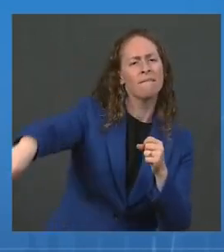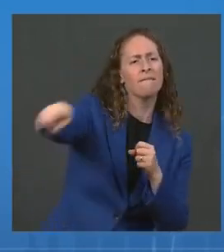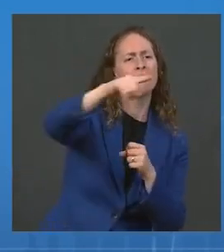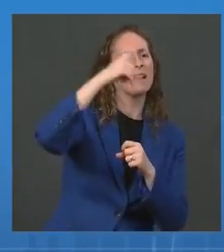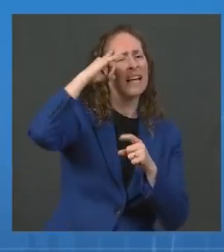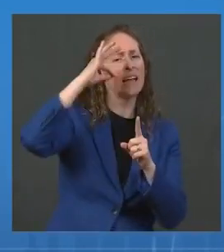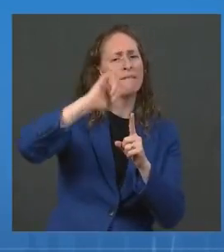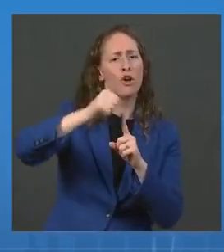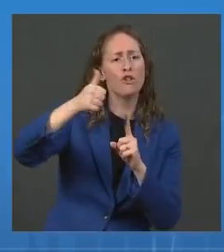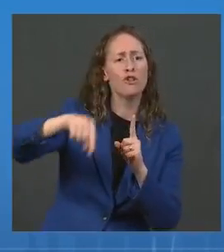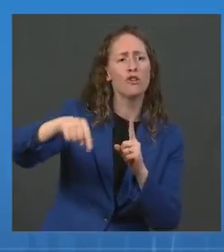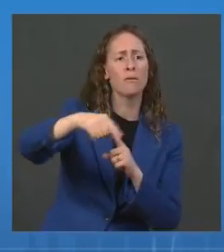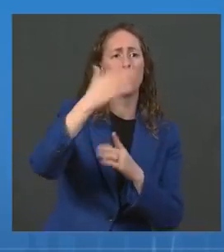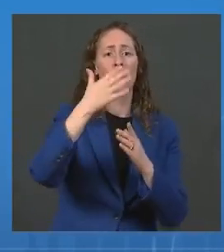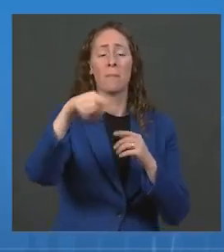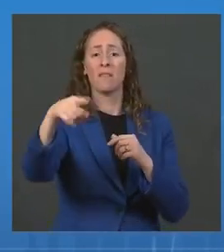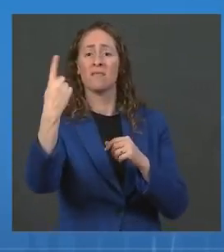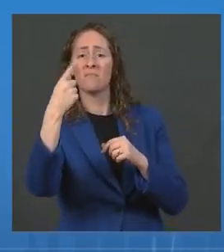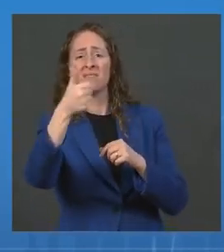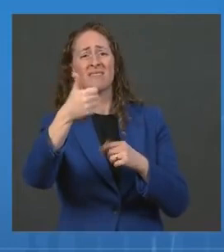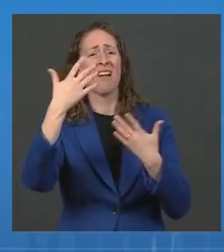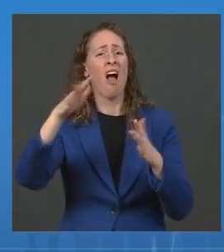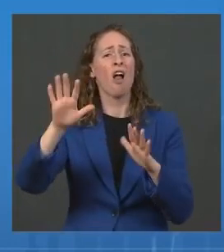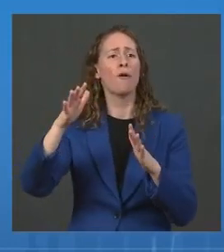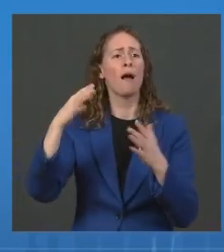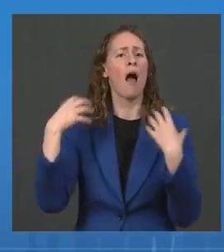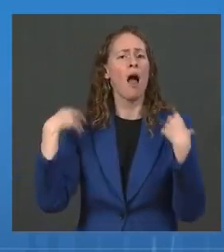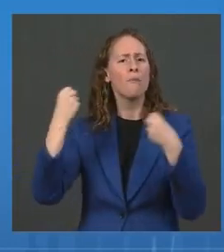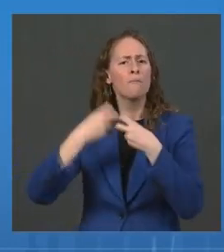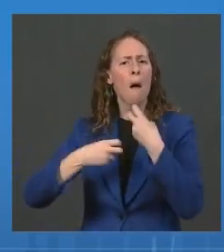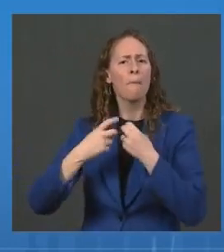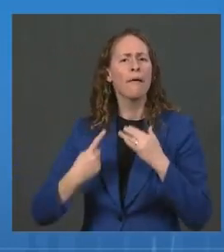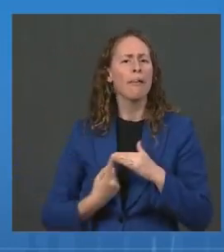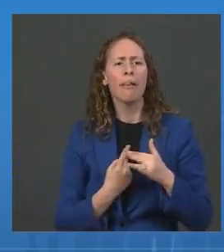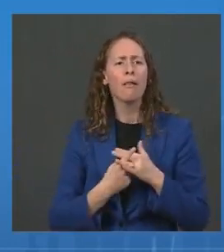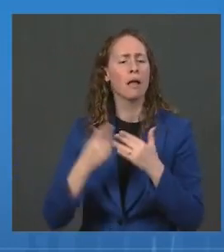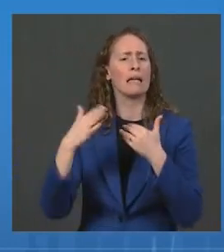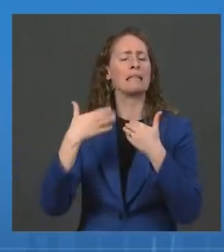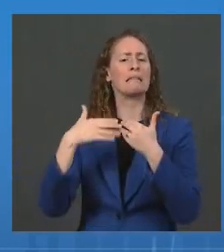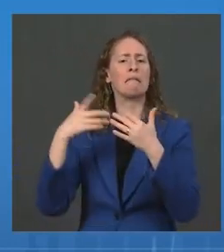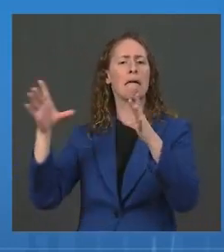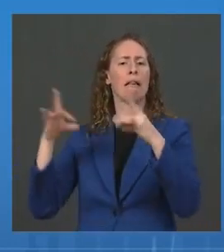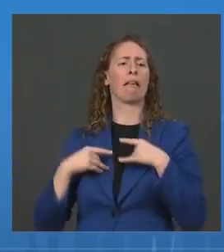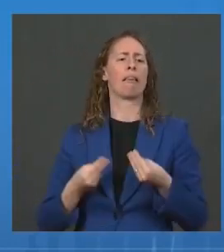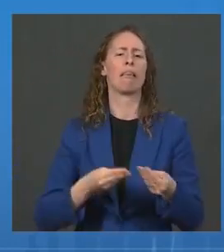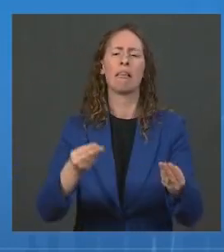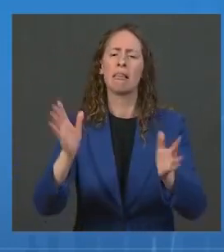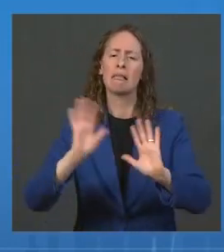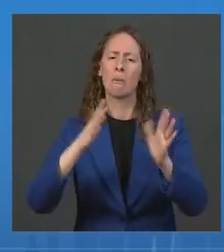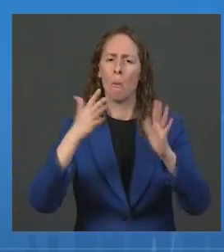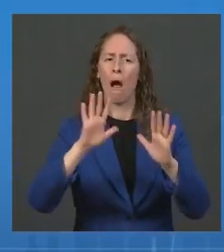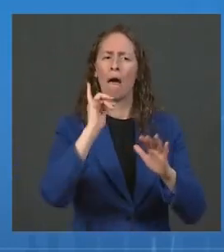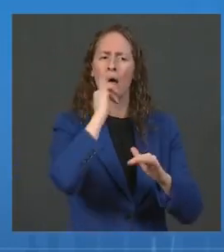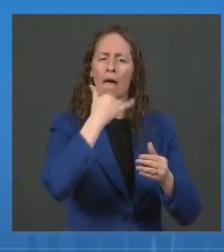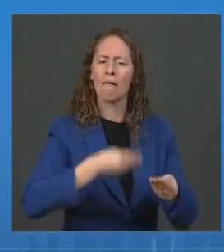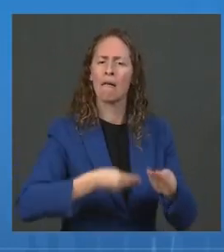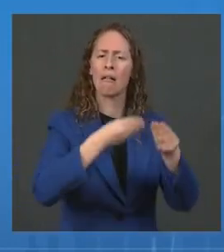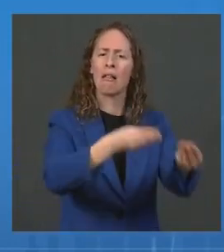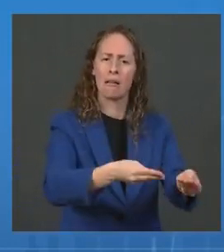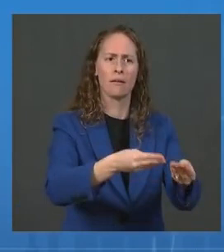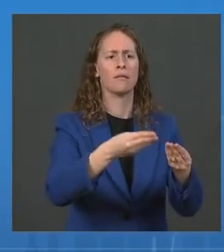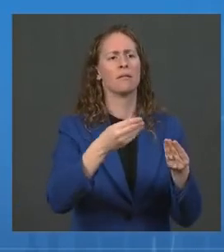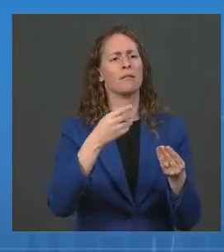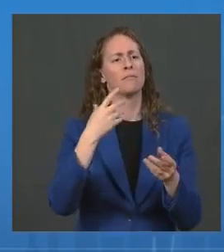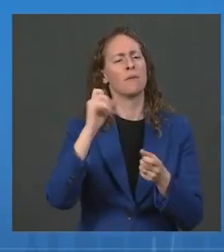That's why this is so important. And that's what the efforts that the President announced yesterday will help us do, reduce transmission, protect lives, and